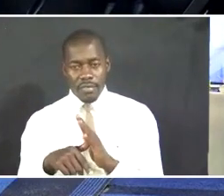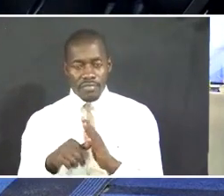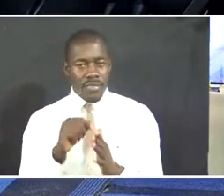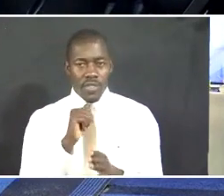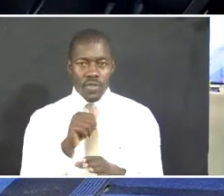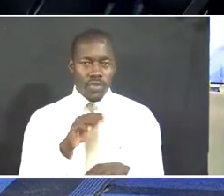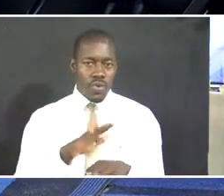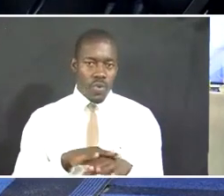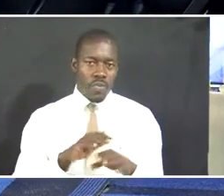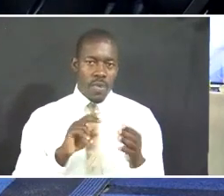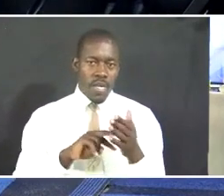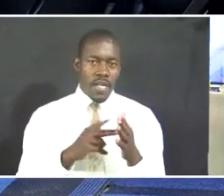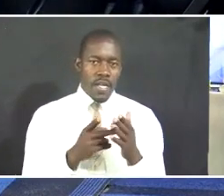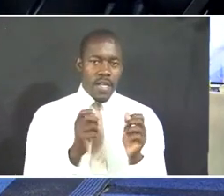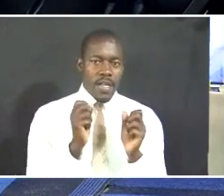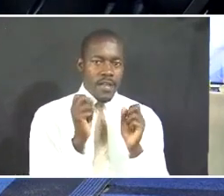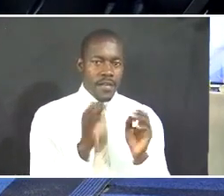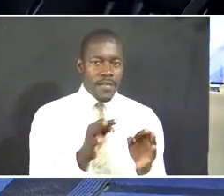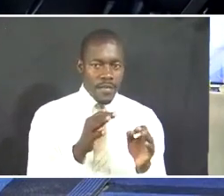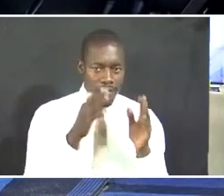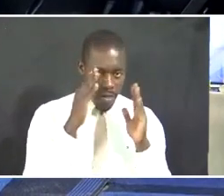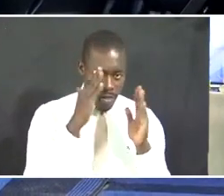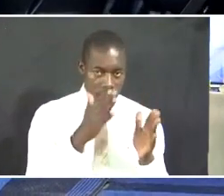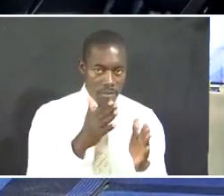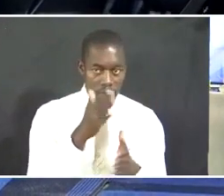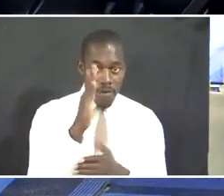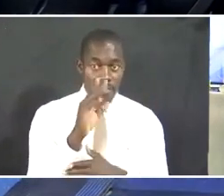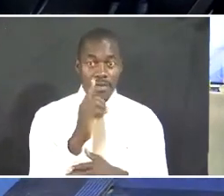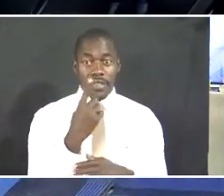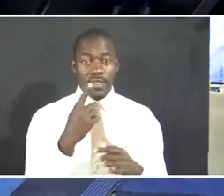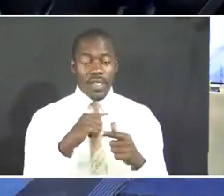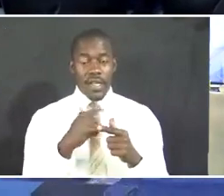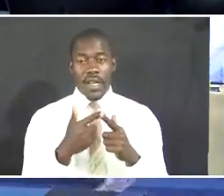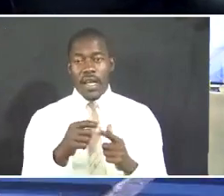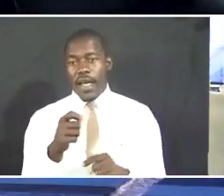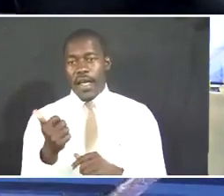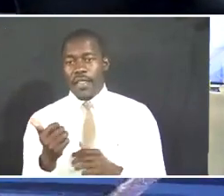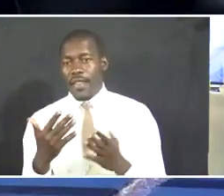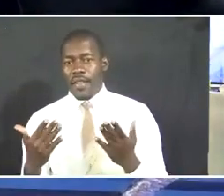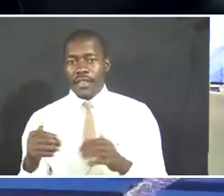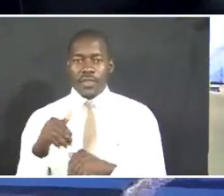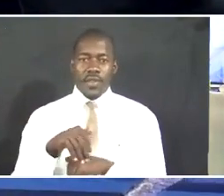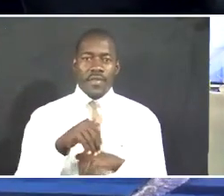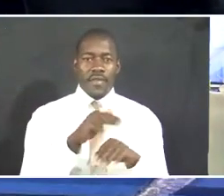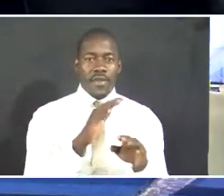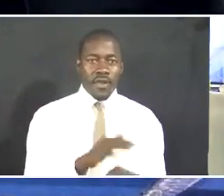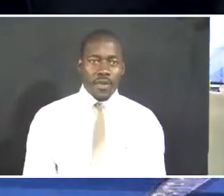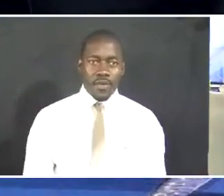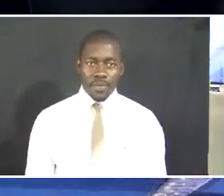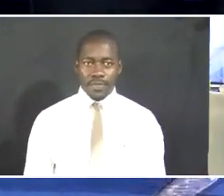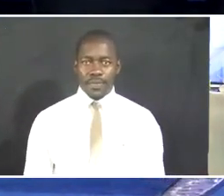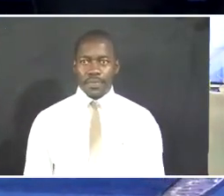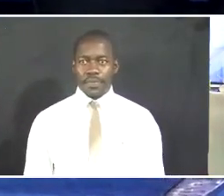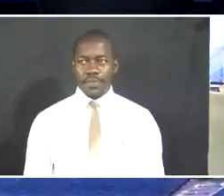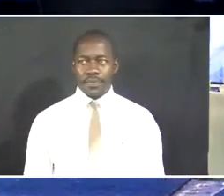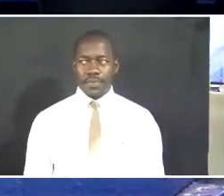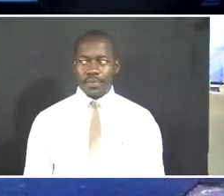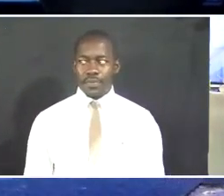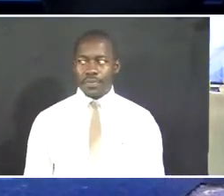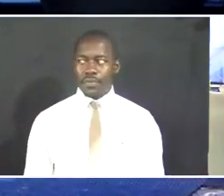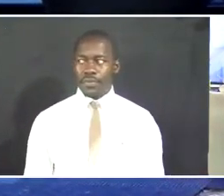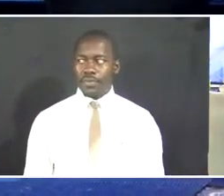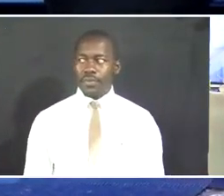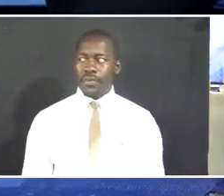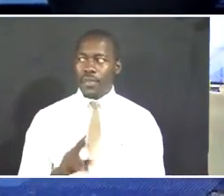eternity. So if you put things in perspective, that will be the right thing. Put God first, and then the other things will be good. The second point for